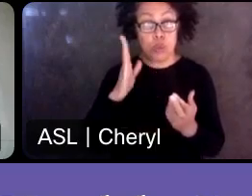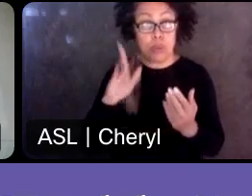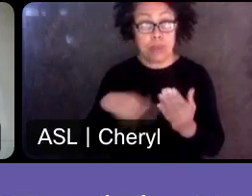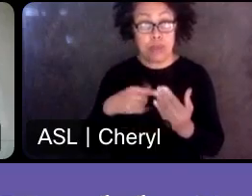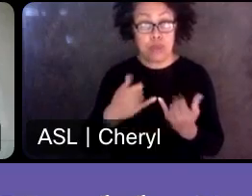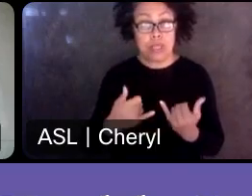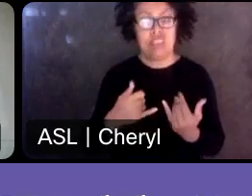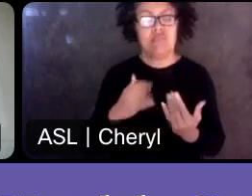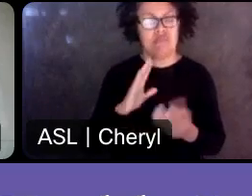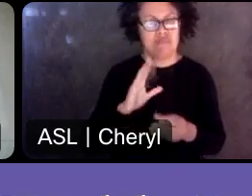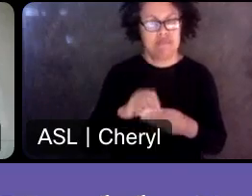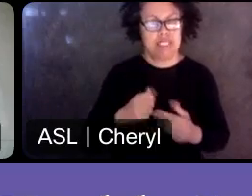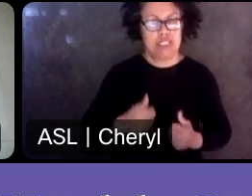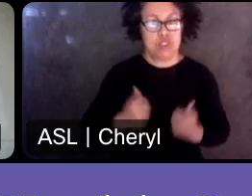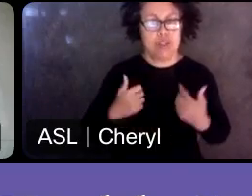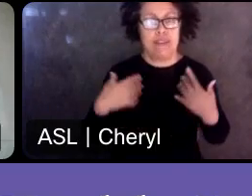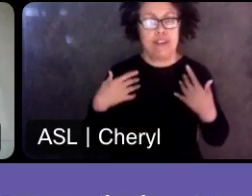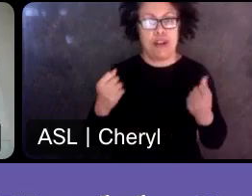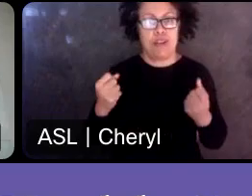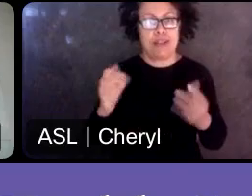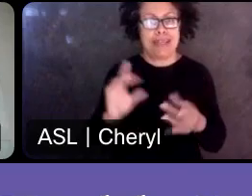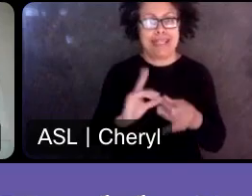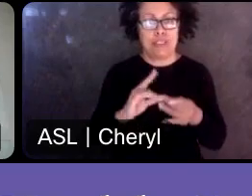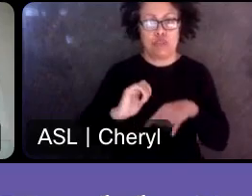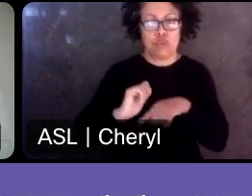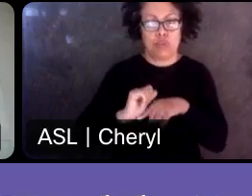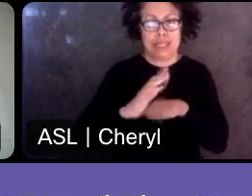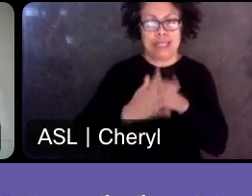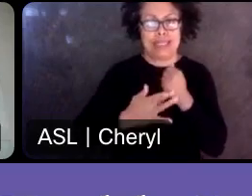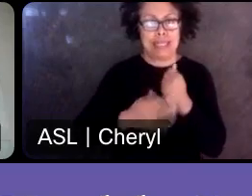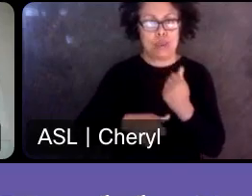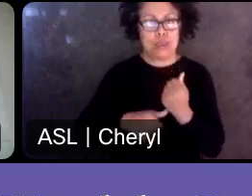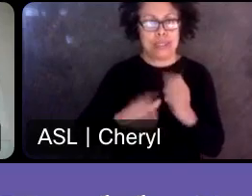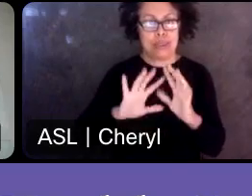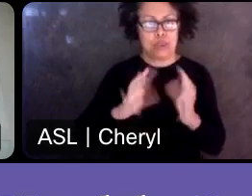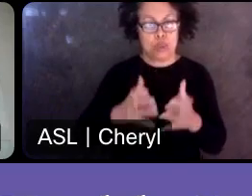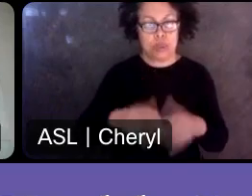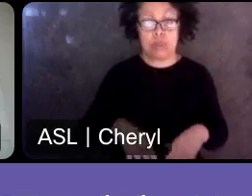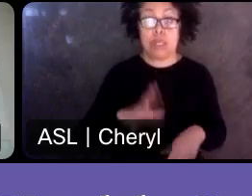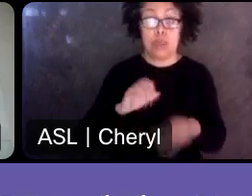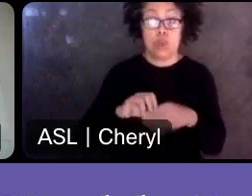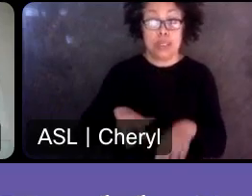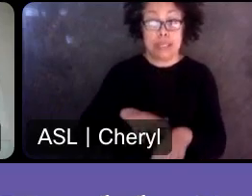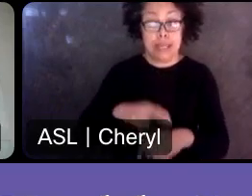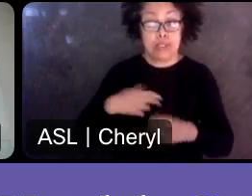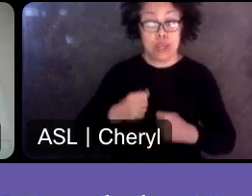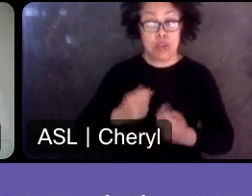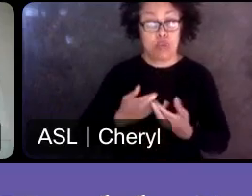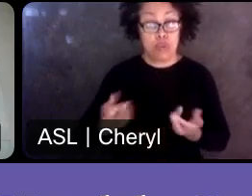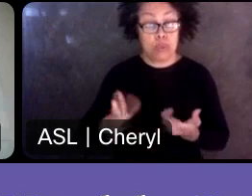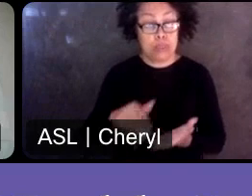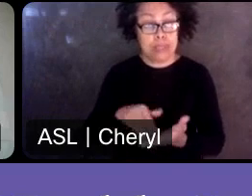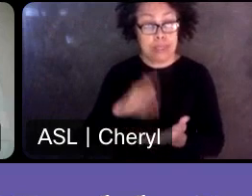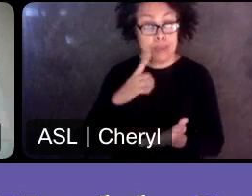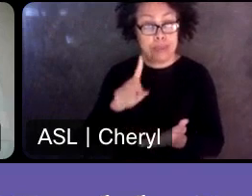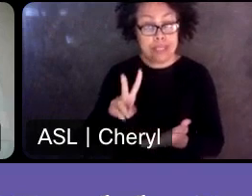Health Connections Training and Technical Assistance Consortium, which includes the National Health Resource Center on Domestic Violence, hosted